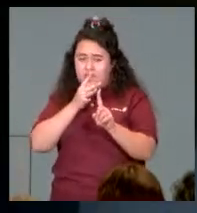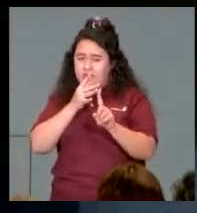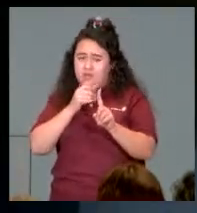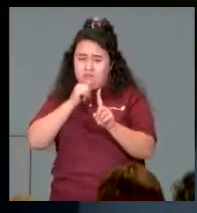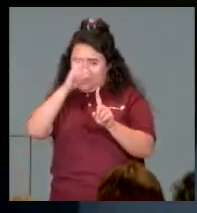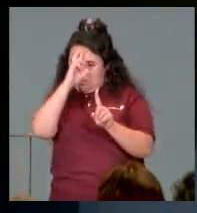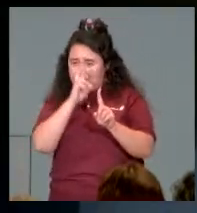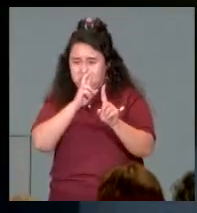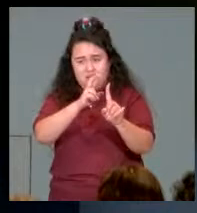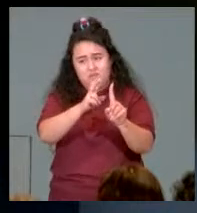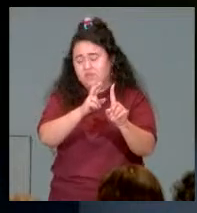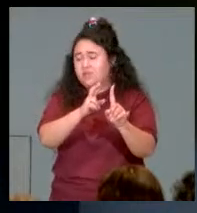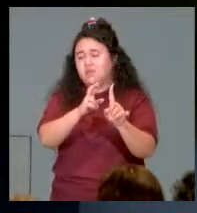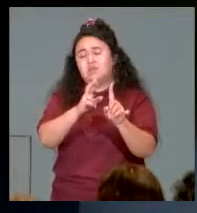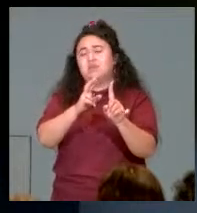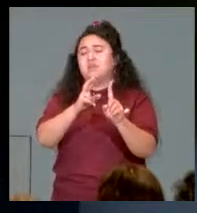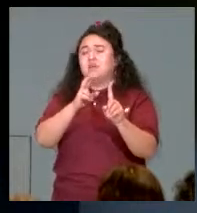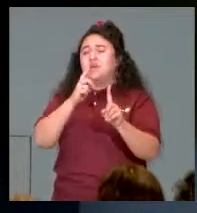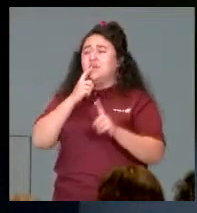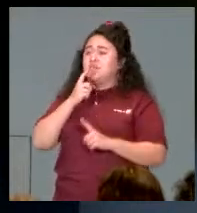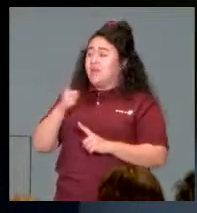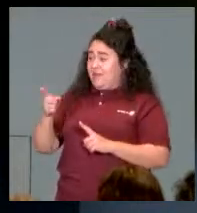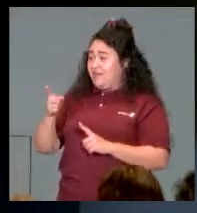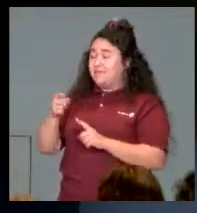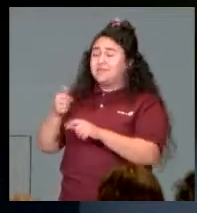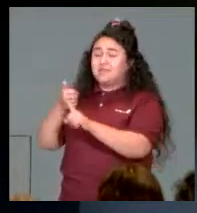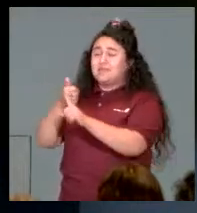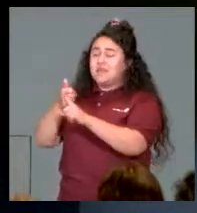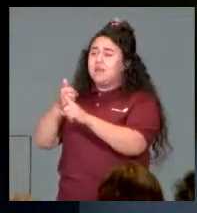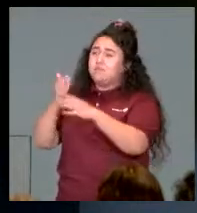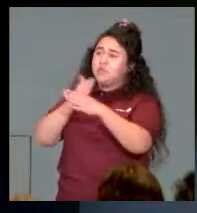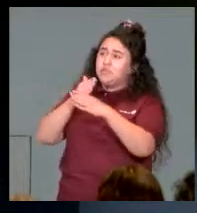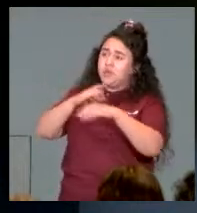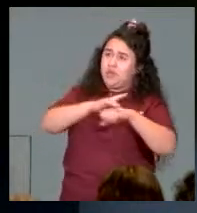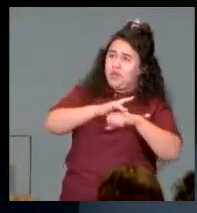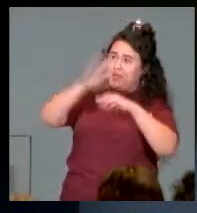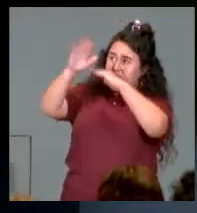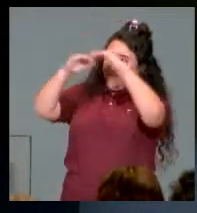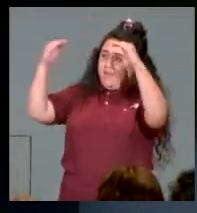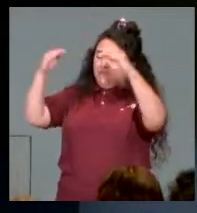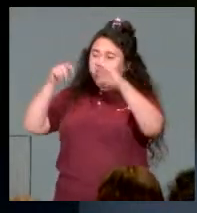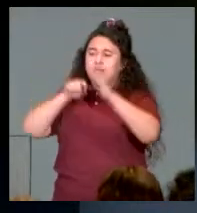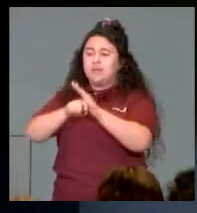disrespected for peeling the heat off of purgatory. They kill poets like me.